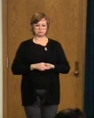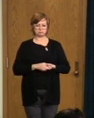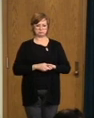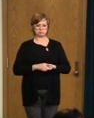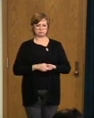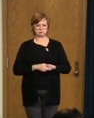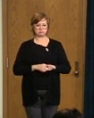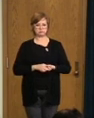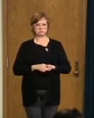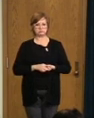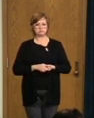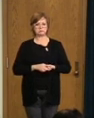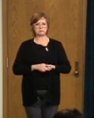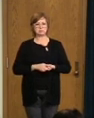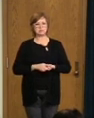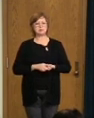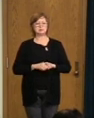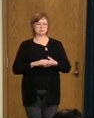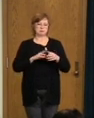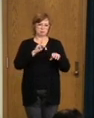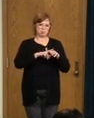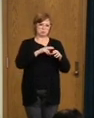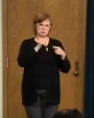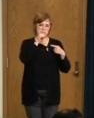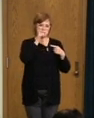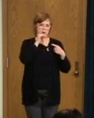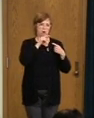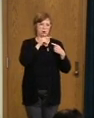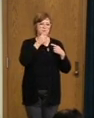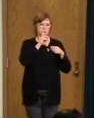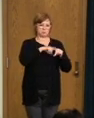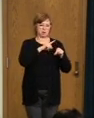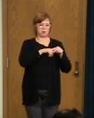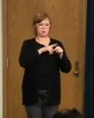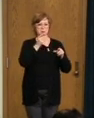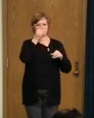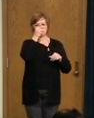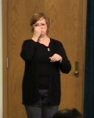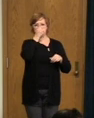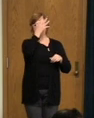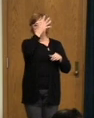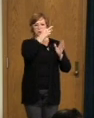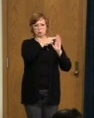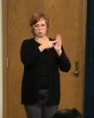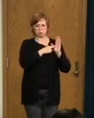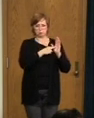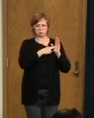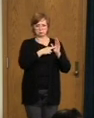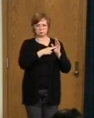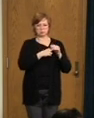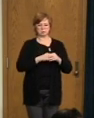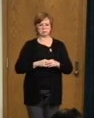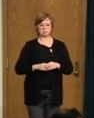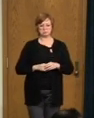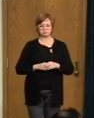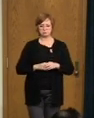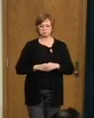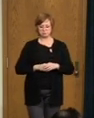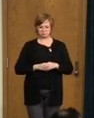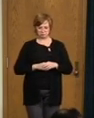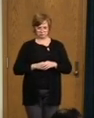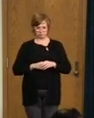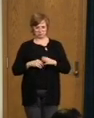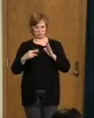few super spreader events in bars where public health protocols were not followed, but we have not seen high levels of transmission